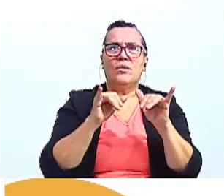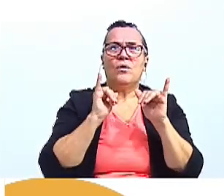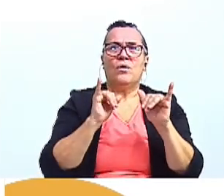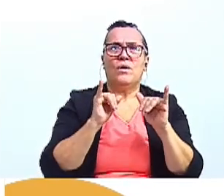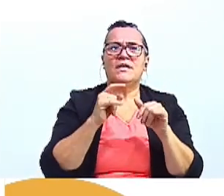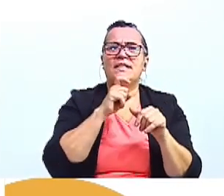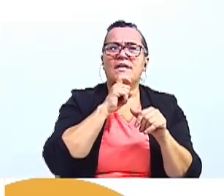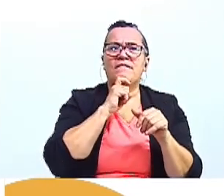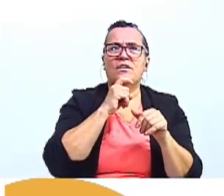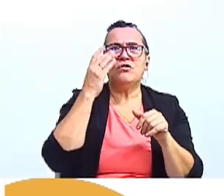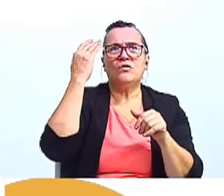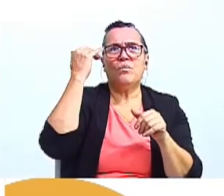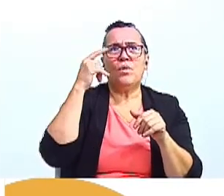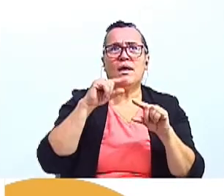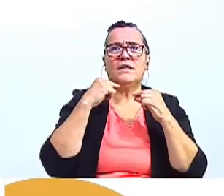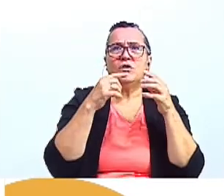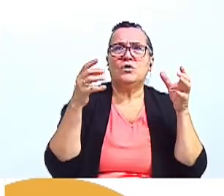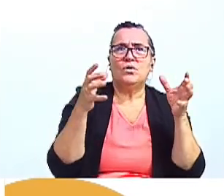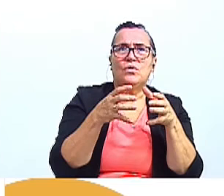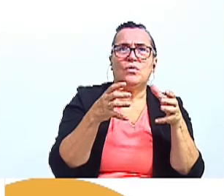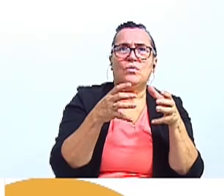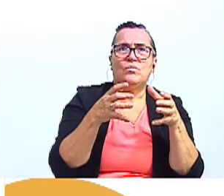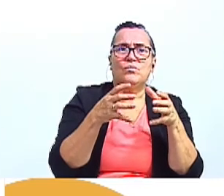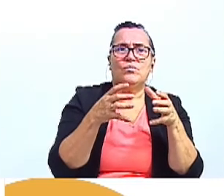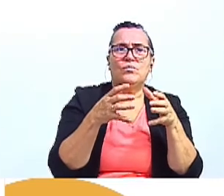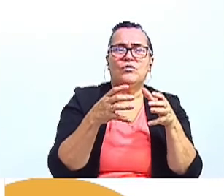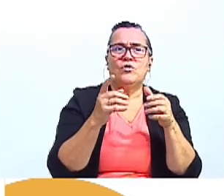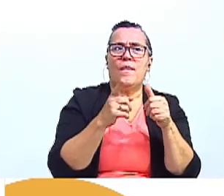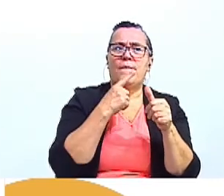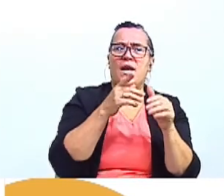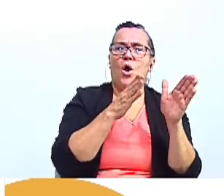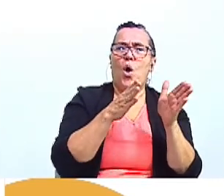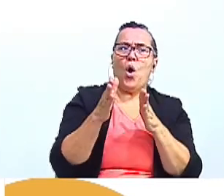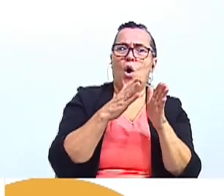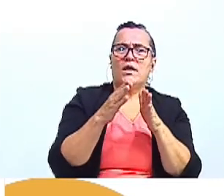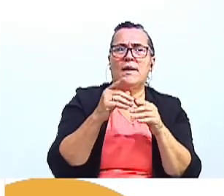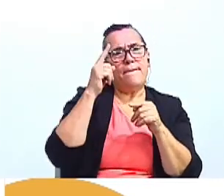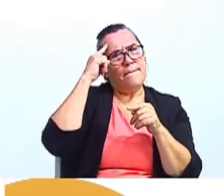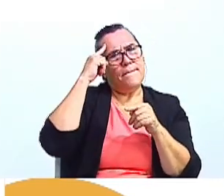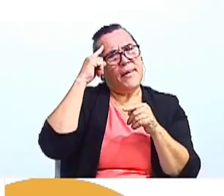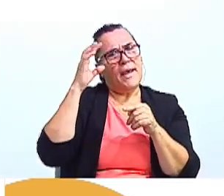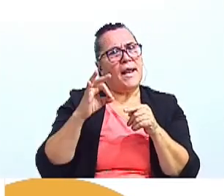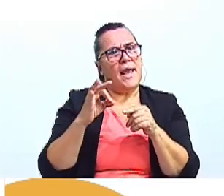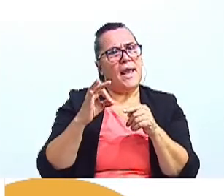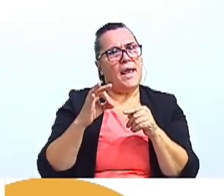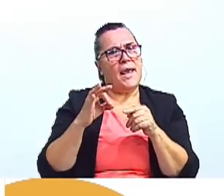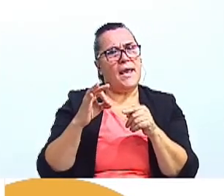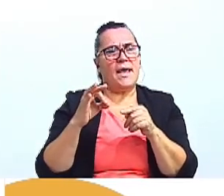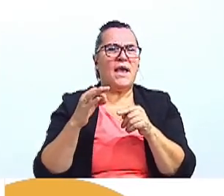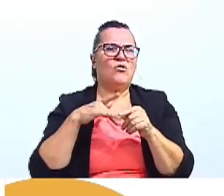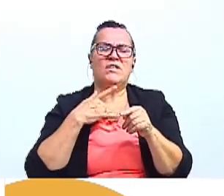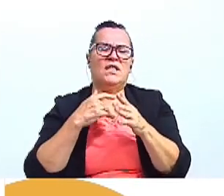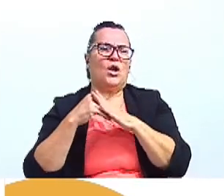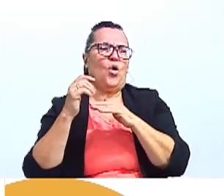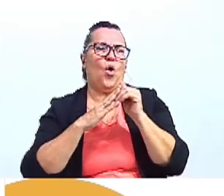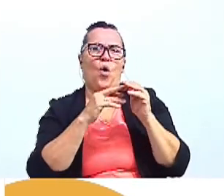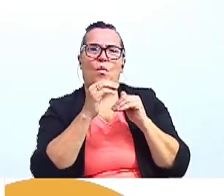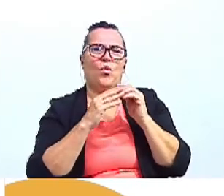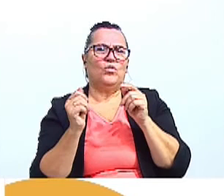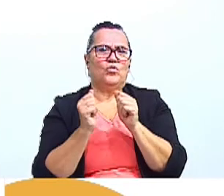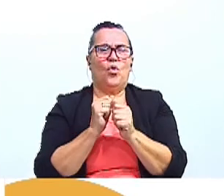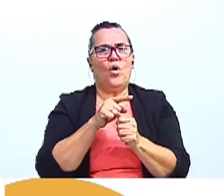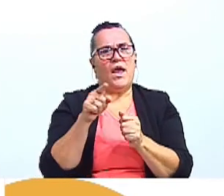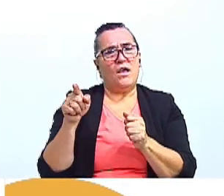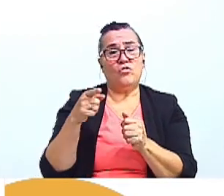difficult because these groups commonly discriminate and force others to do things they don't feel comfortable with. If you want